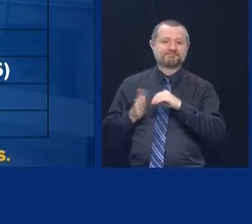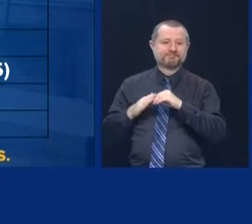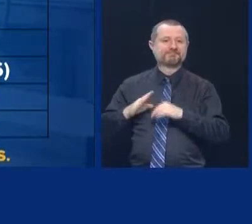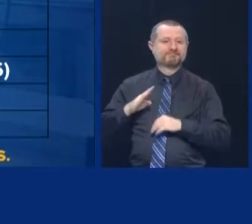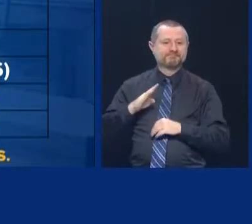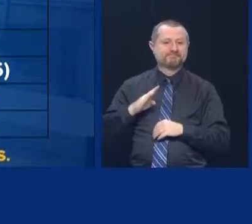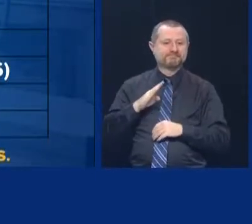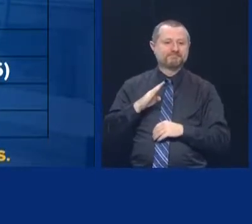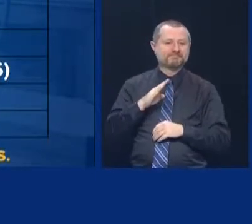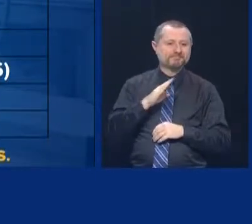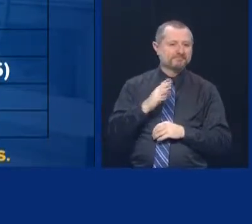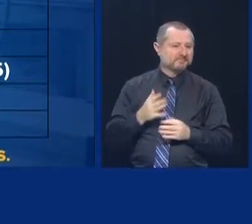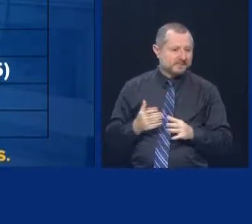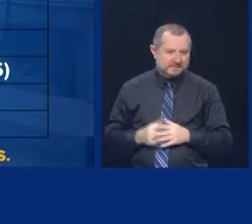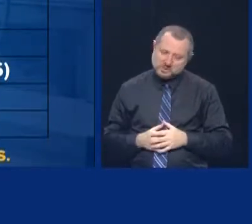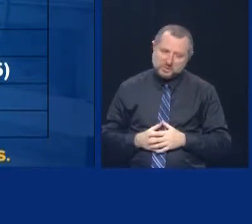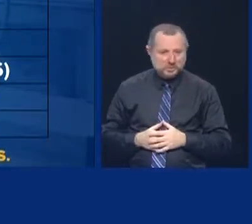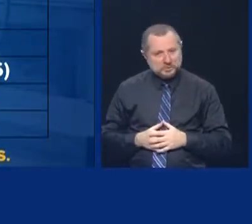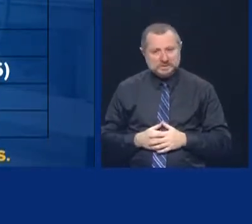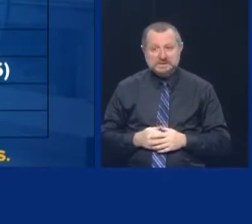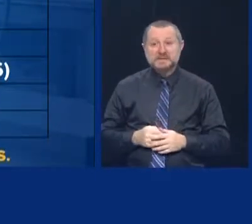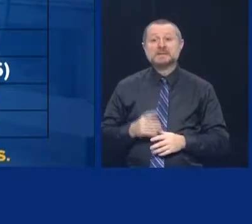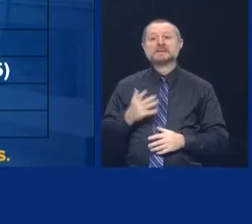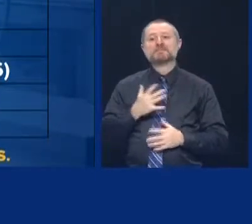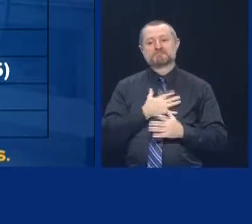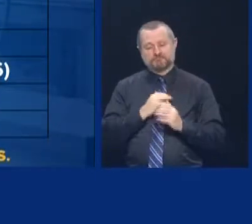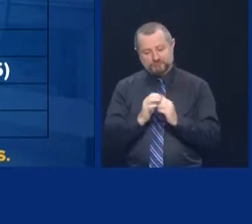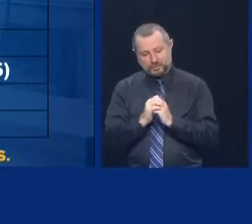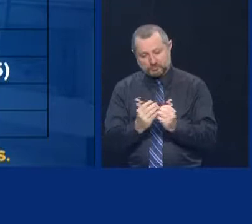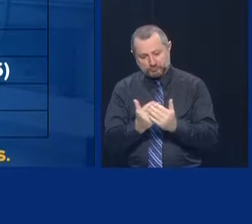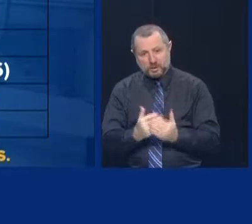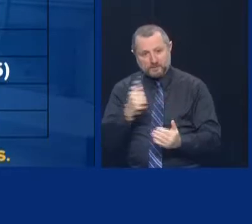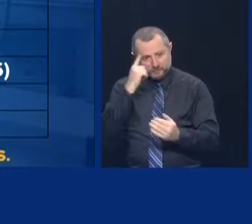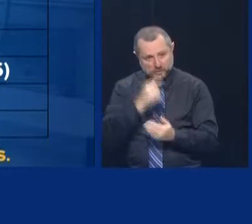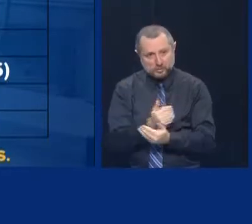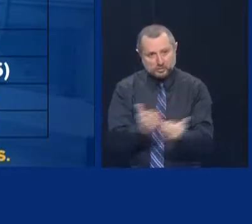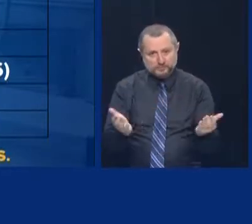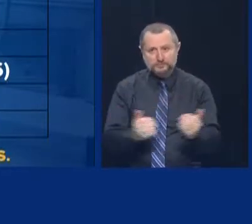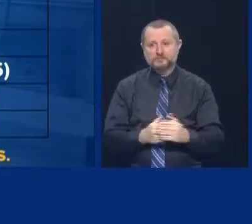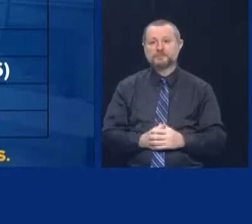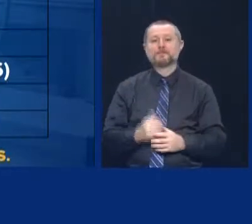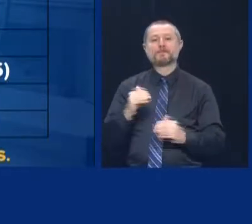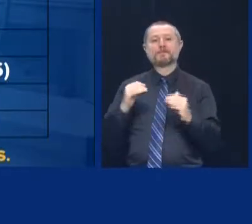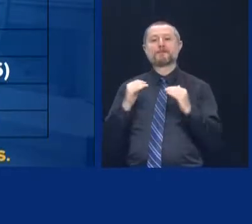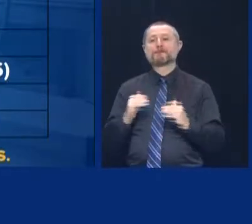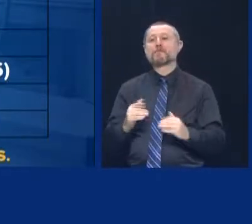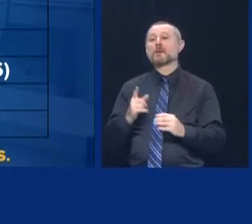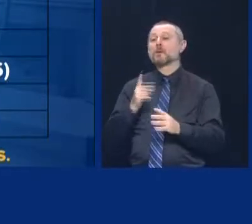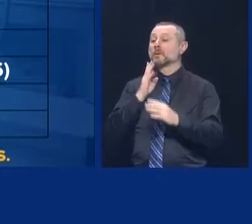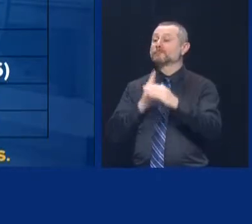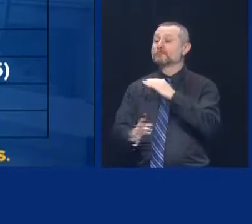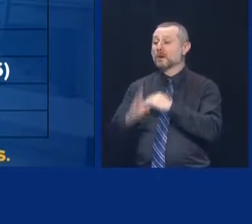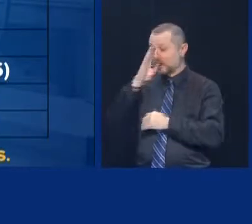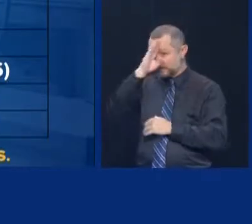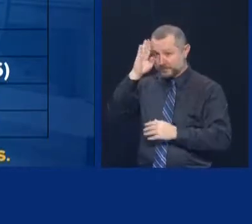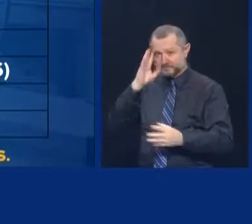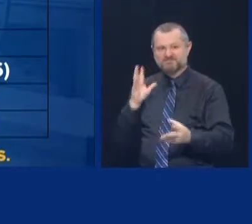phase, and they're in our thoughts and prayers. Statewide hospitalizations has been going up